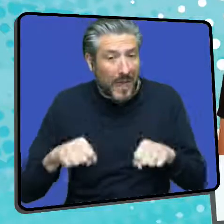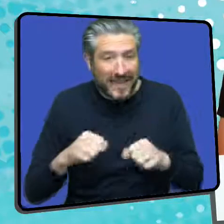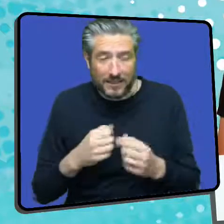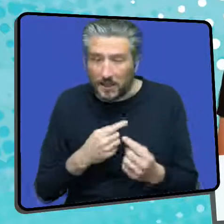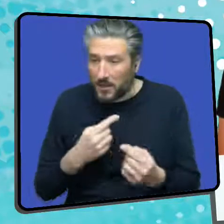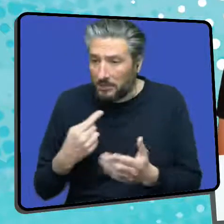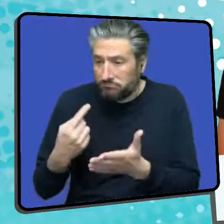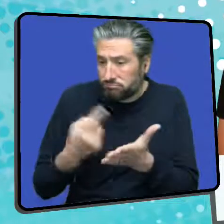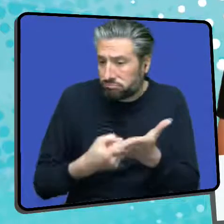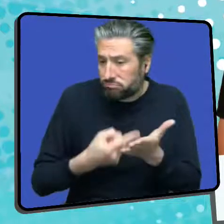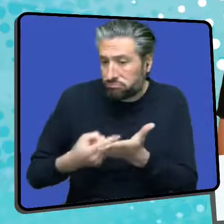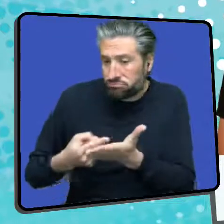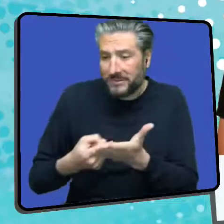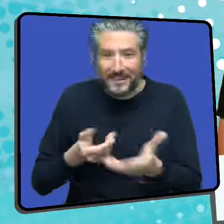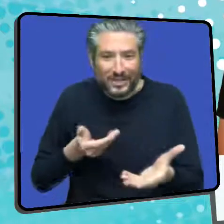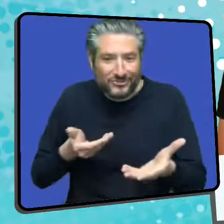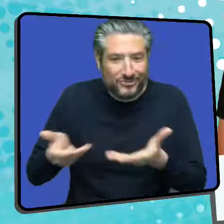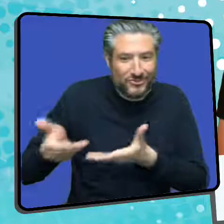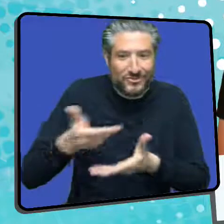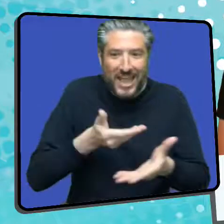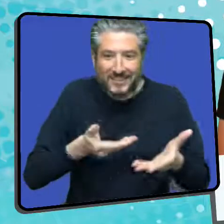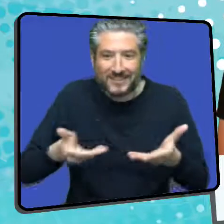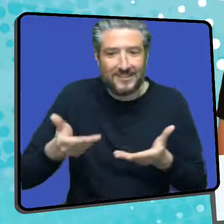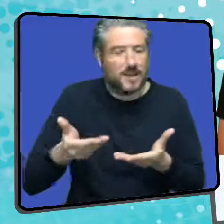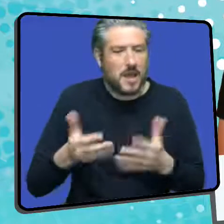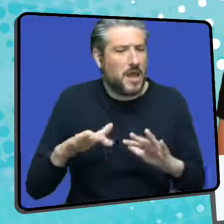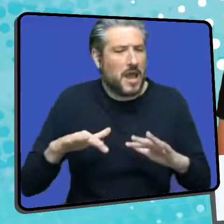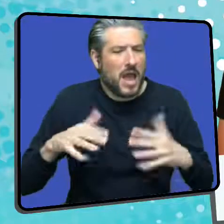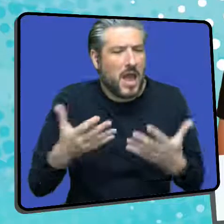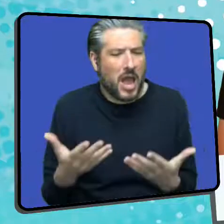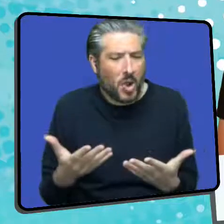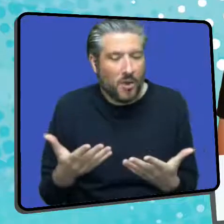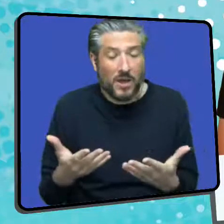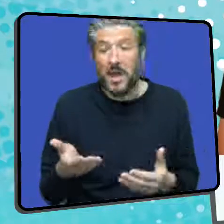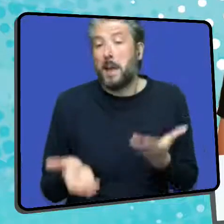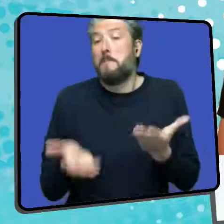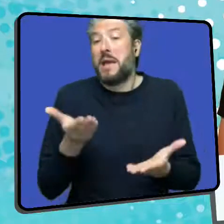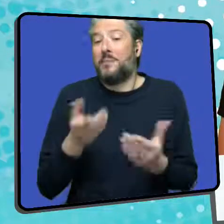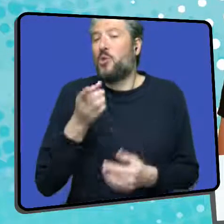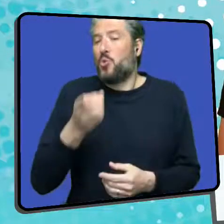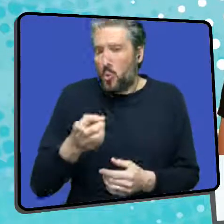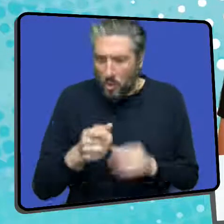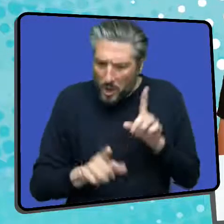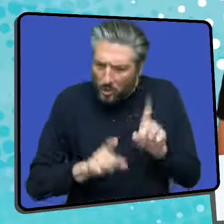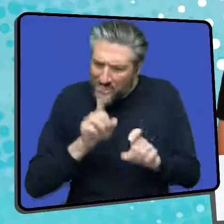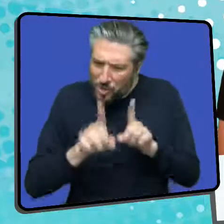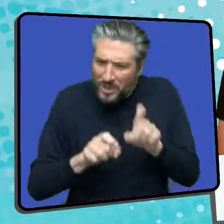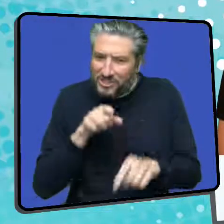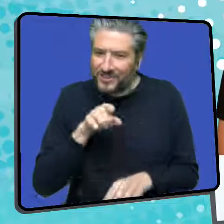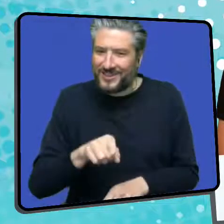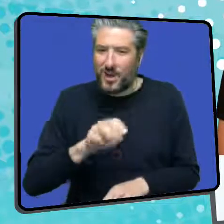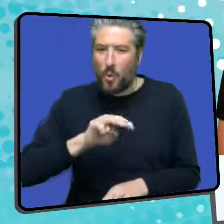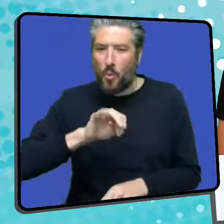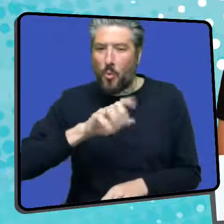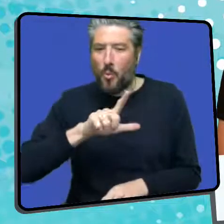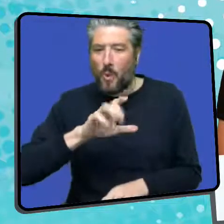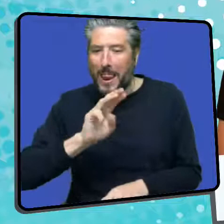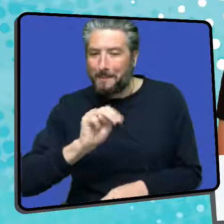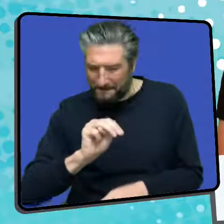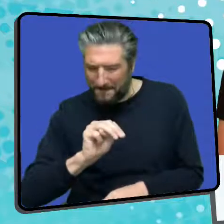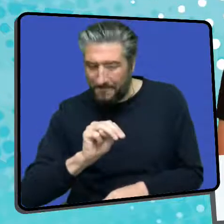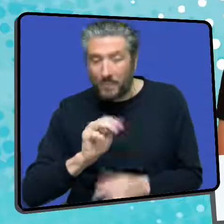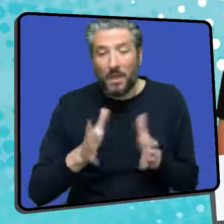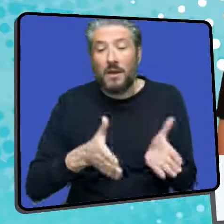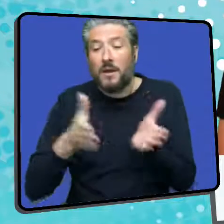questions. You'll probably want to ask Willem questions more than you'll want to ask us questions. But we've called it a Bit AI Cafe, and it's